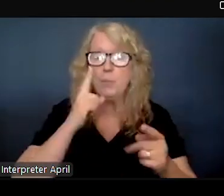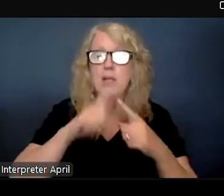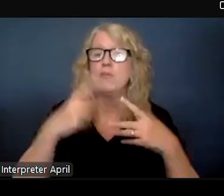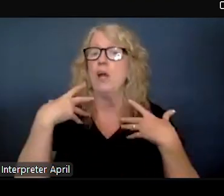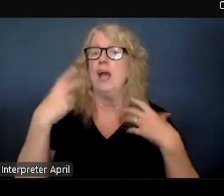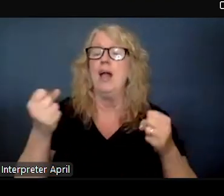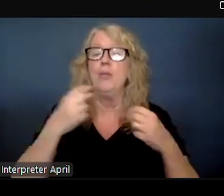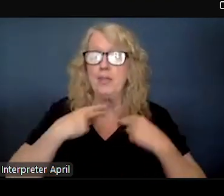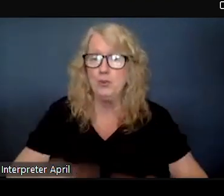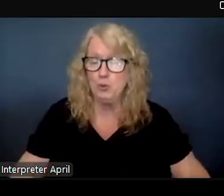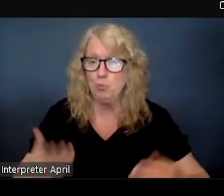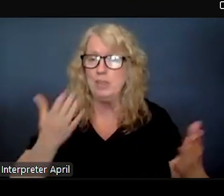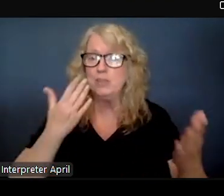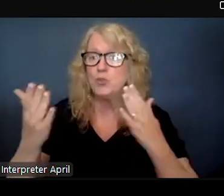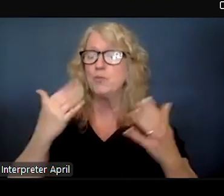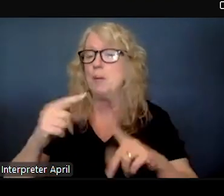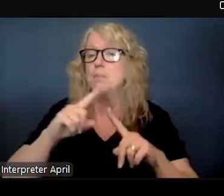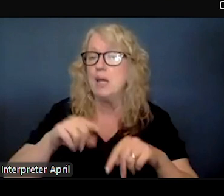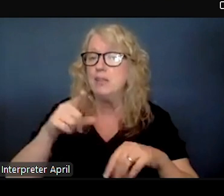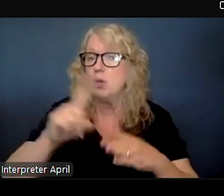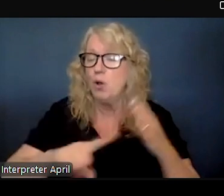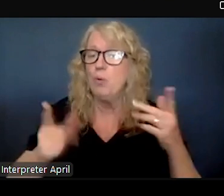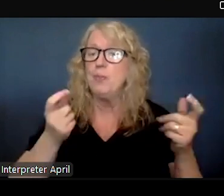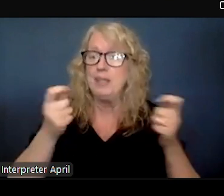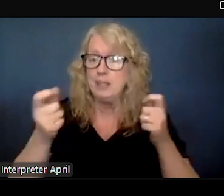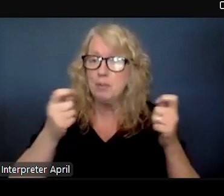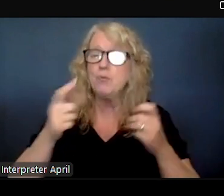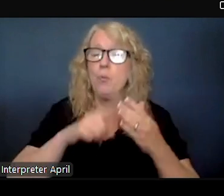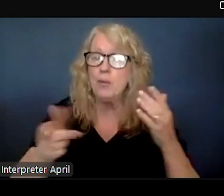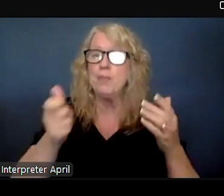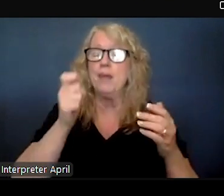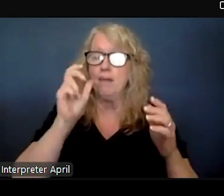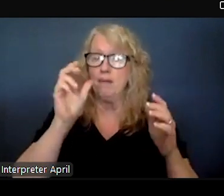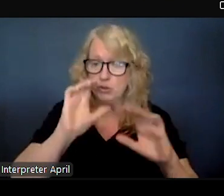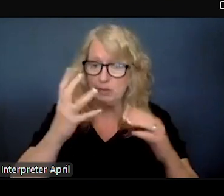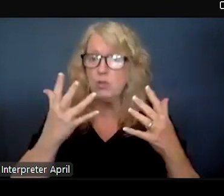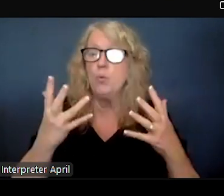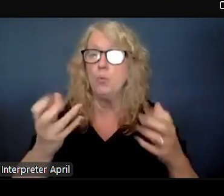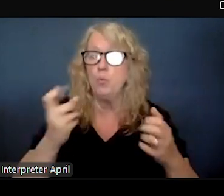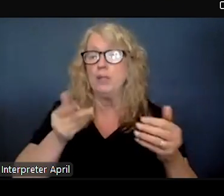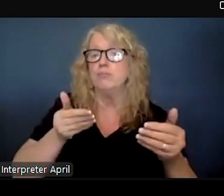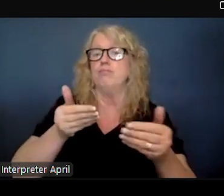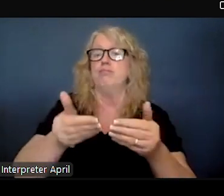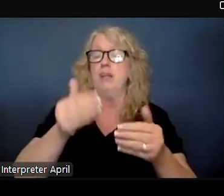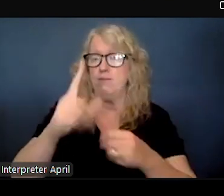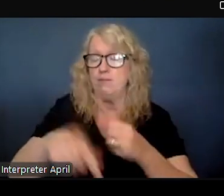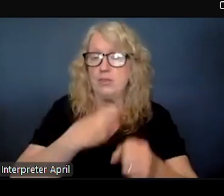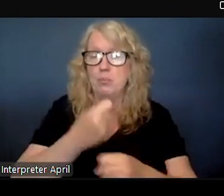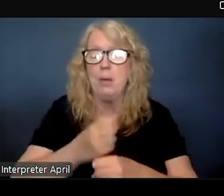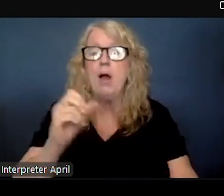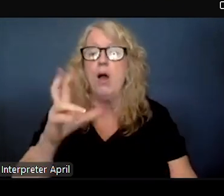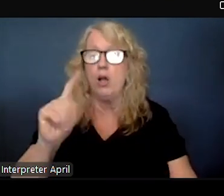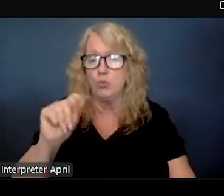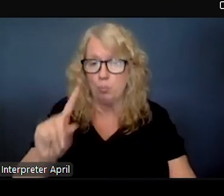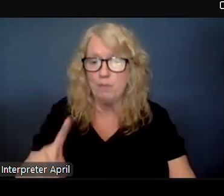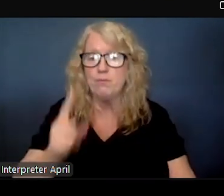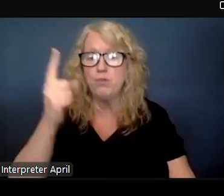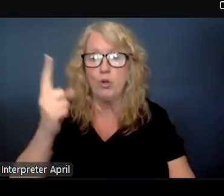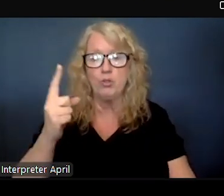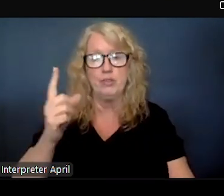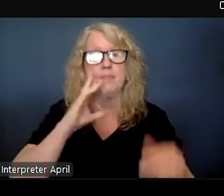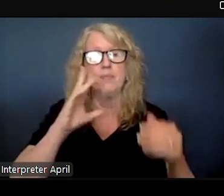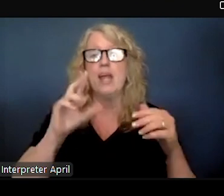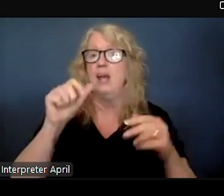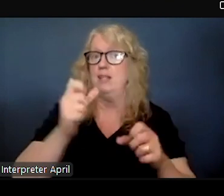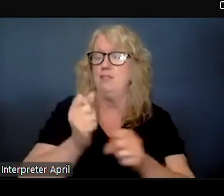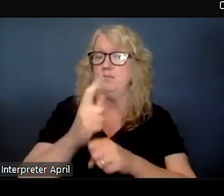Human Services, based on what the administration is seeking for the upcoming fiscal year starting October 1st, that's